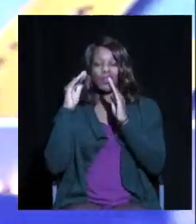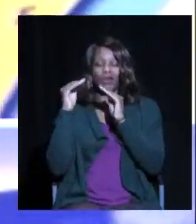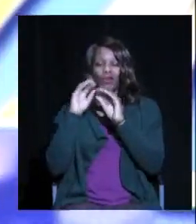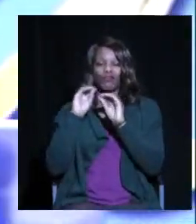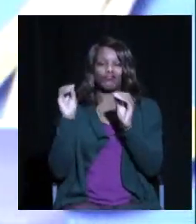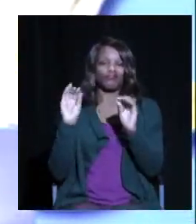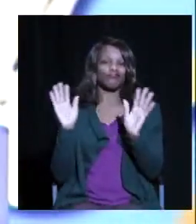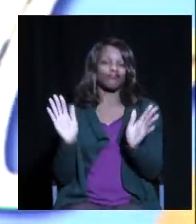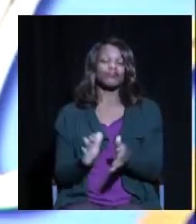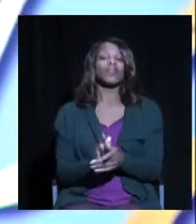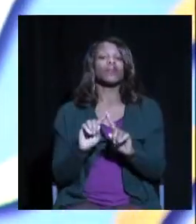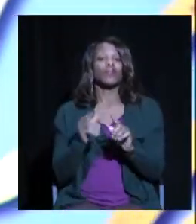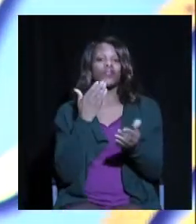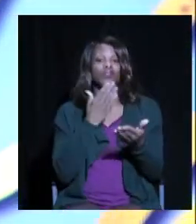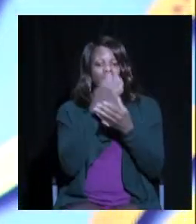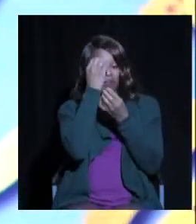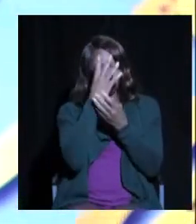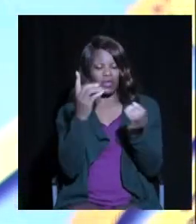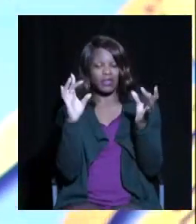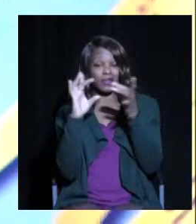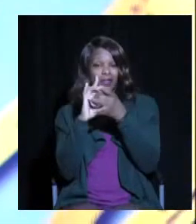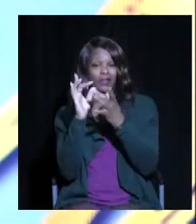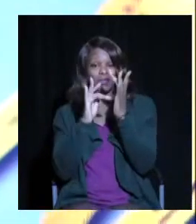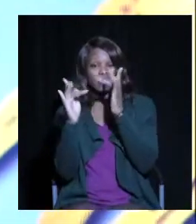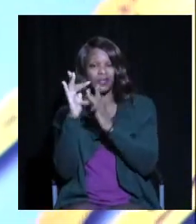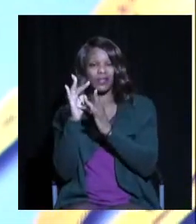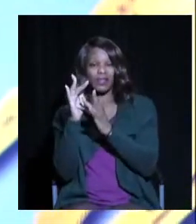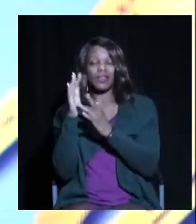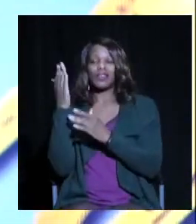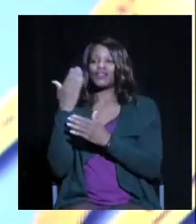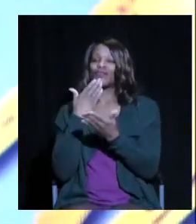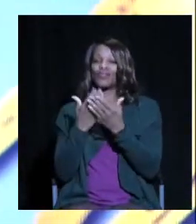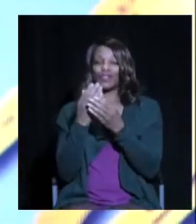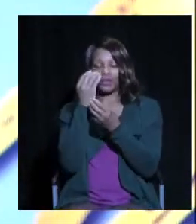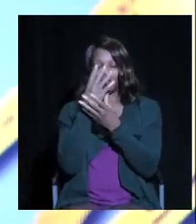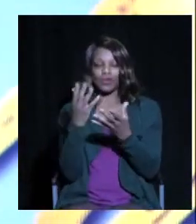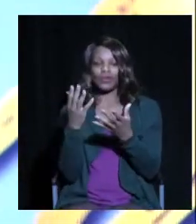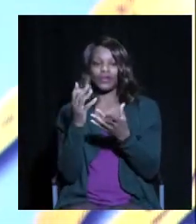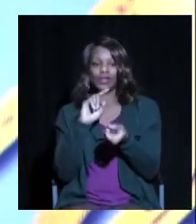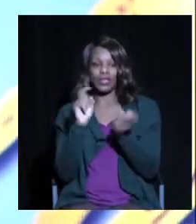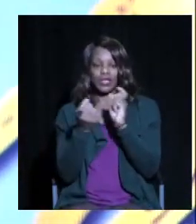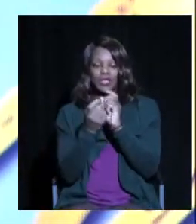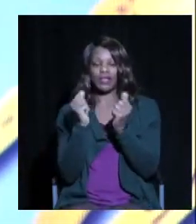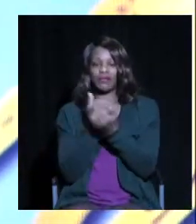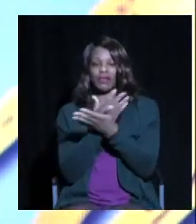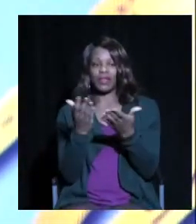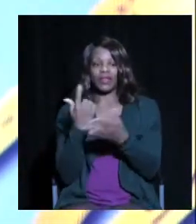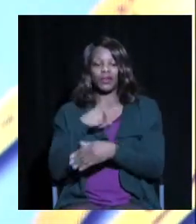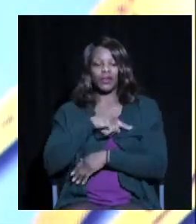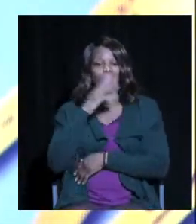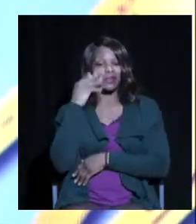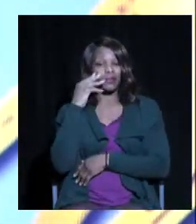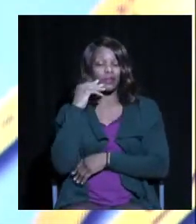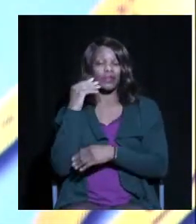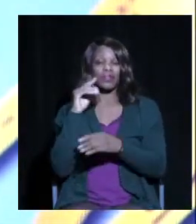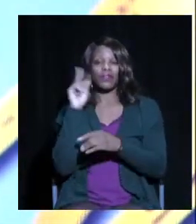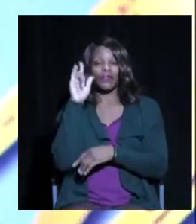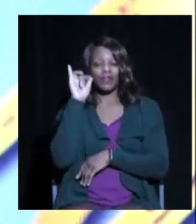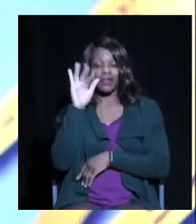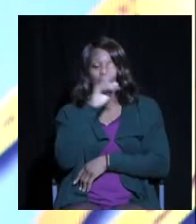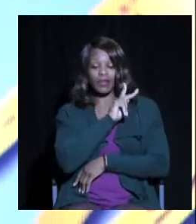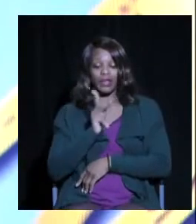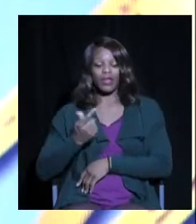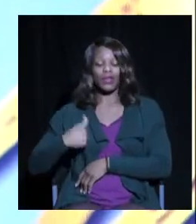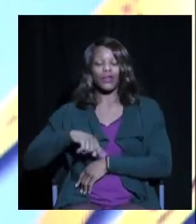say this. The good news about Jesus changes everything. And we have a forever king that we can hope in, right?